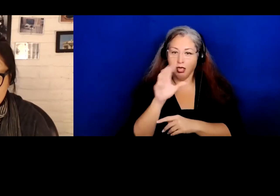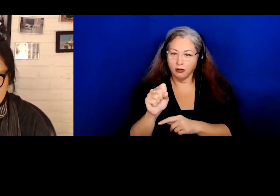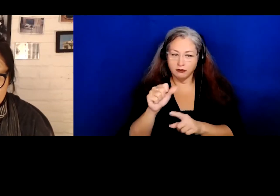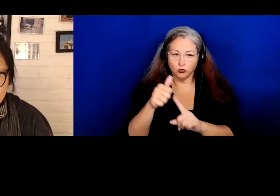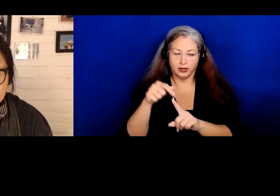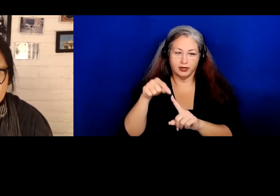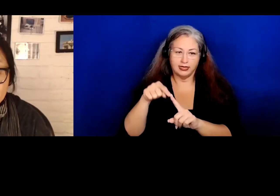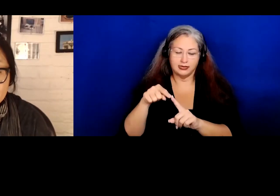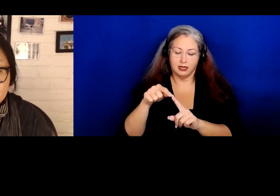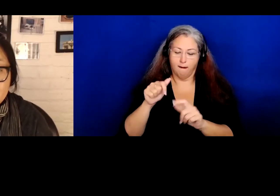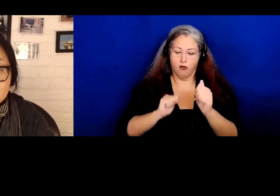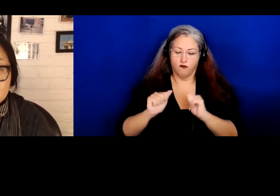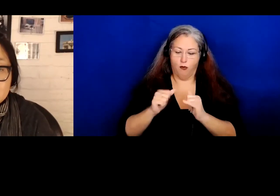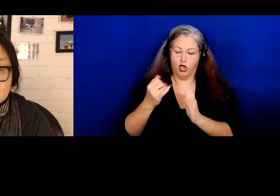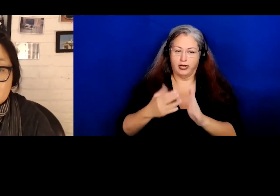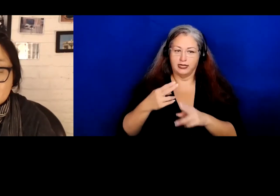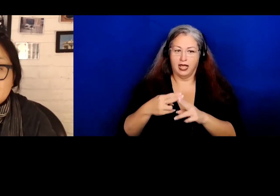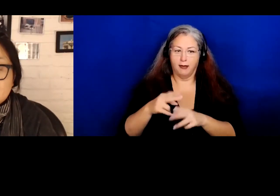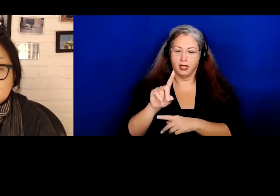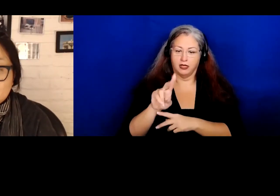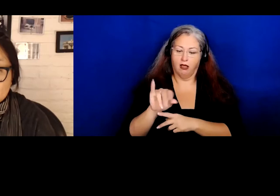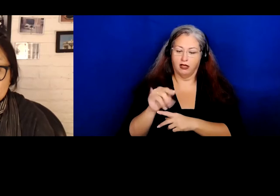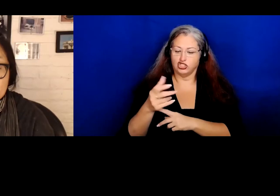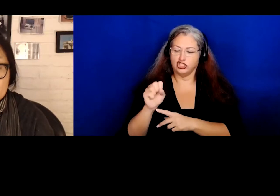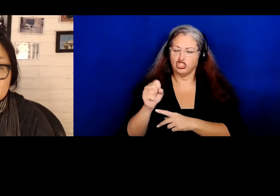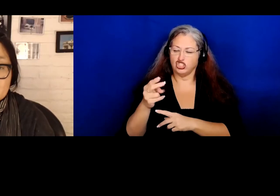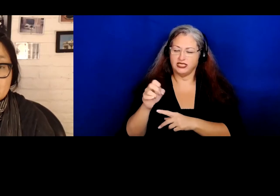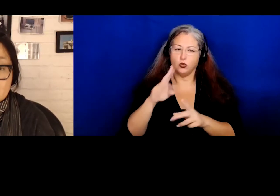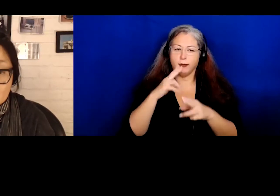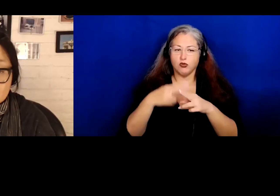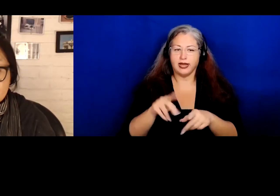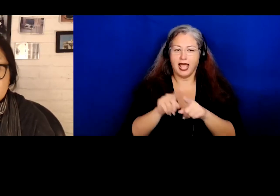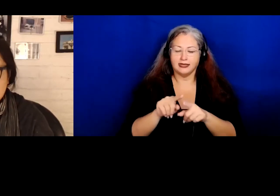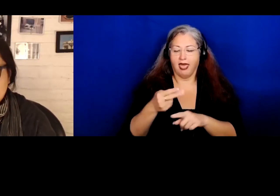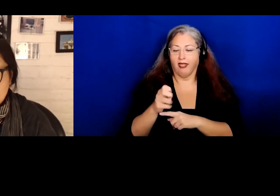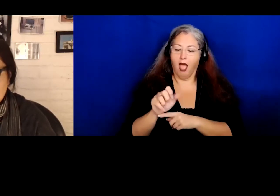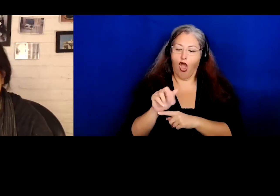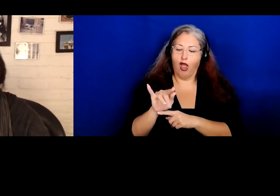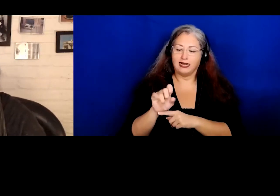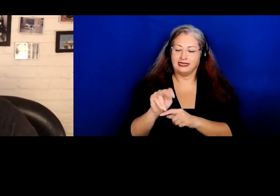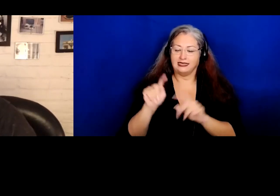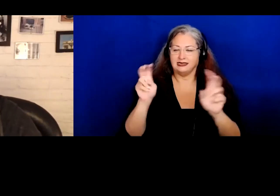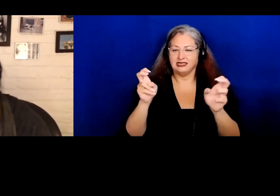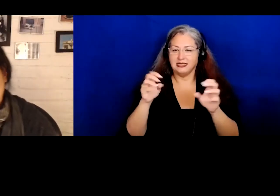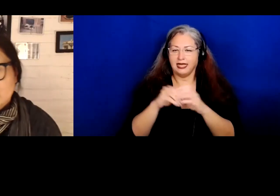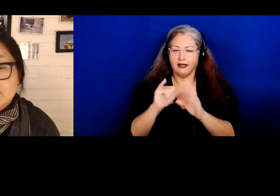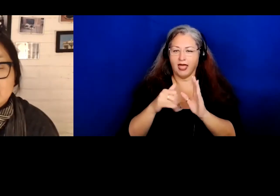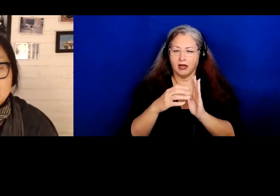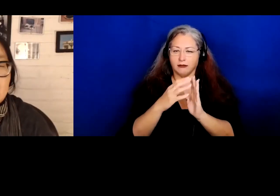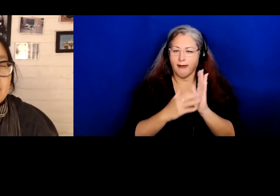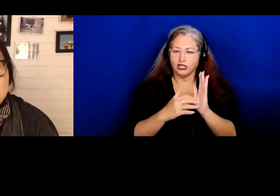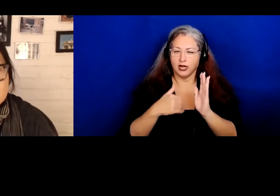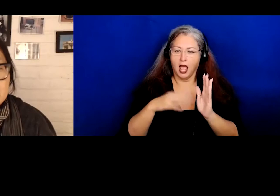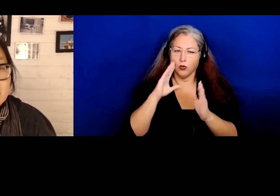this performance artist named De Xie, who will be referred to as the artist in the segment that you're going to hear.